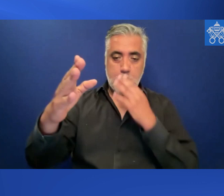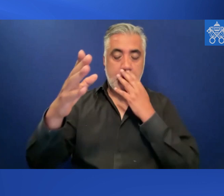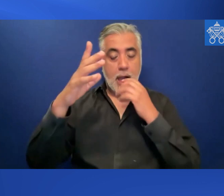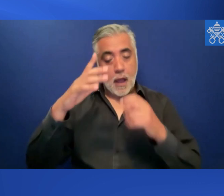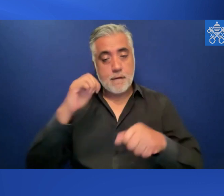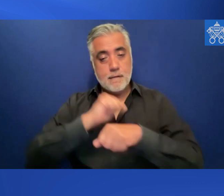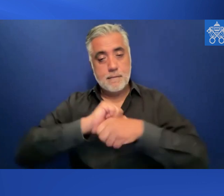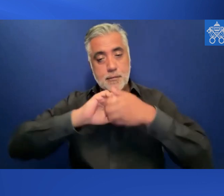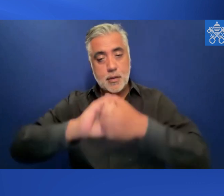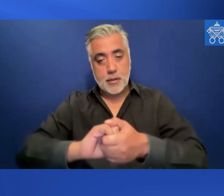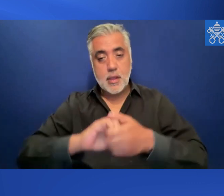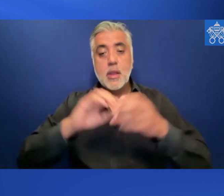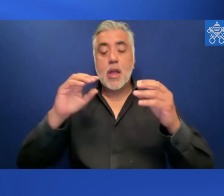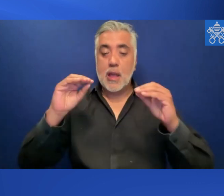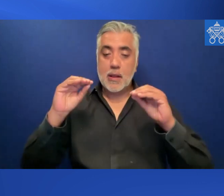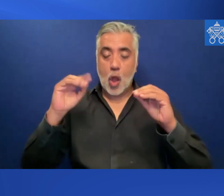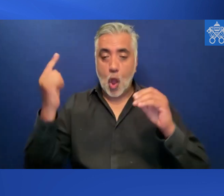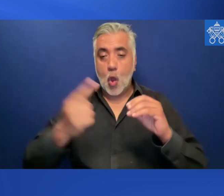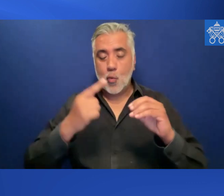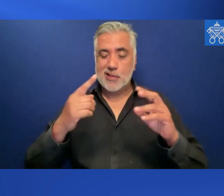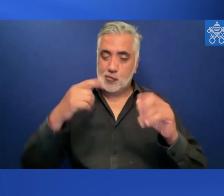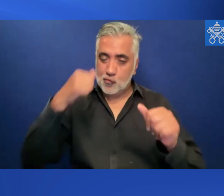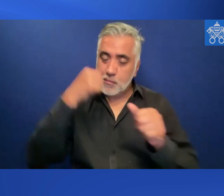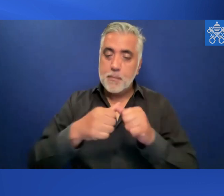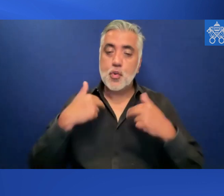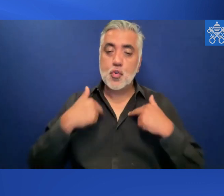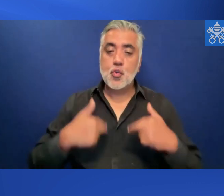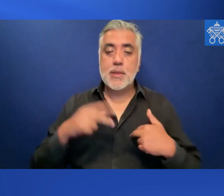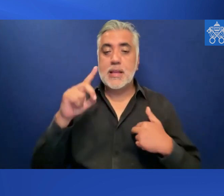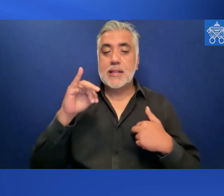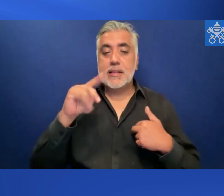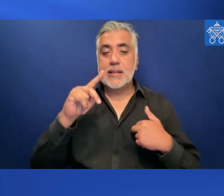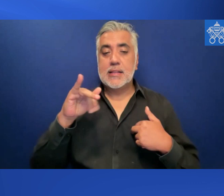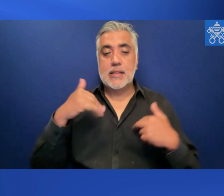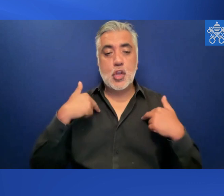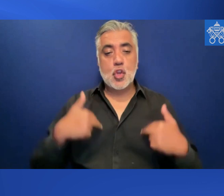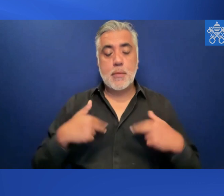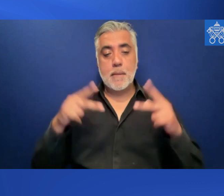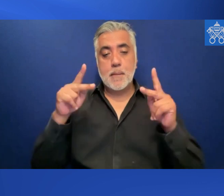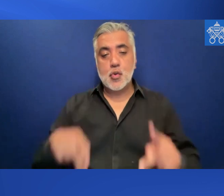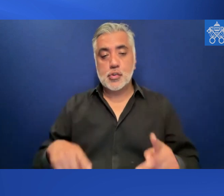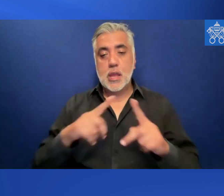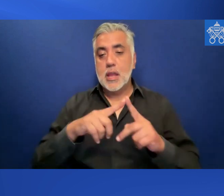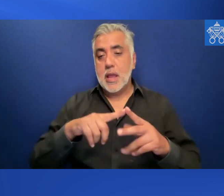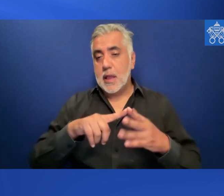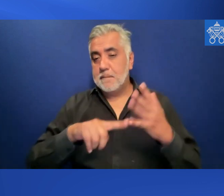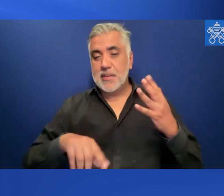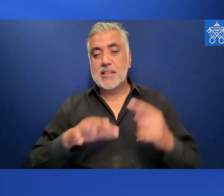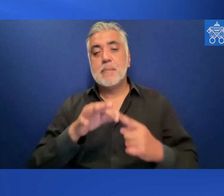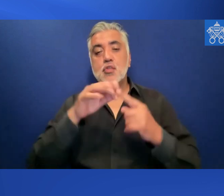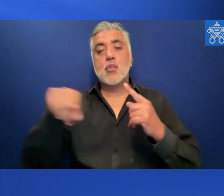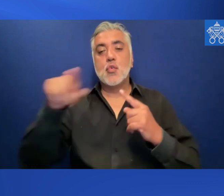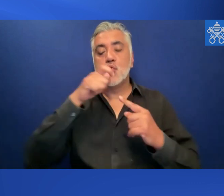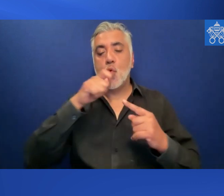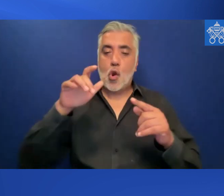only built on fraternity and putting at the first place the human dignity, human persons, concrete human